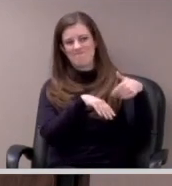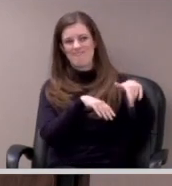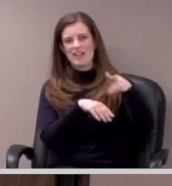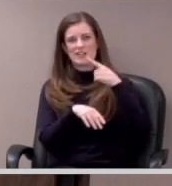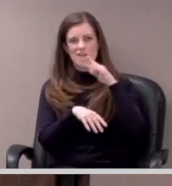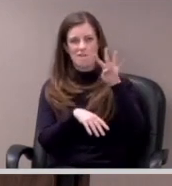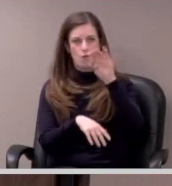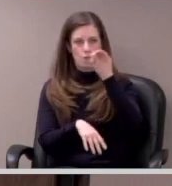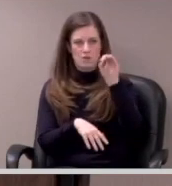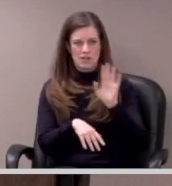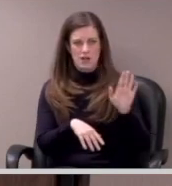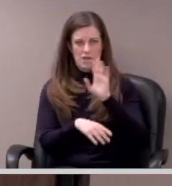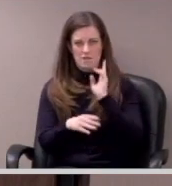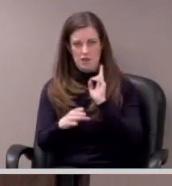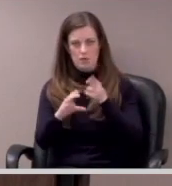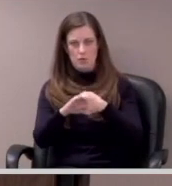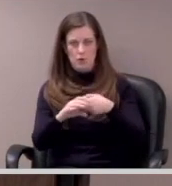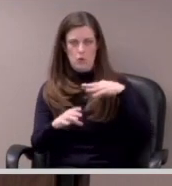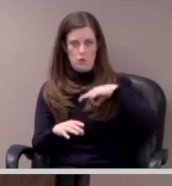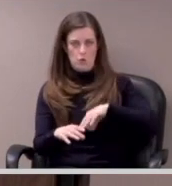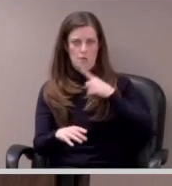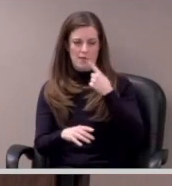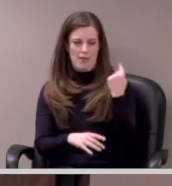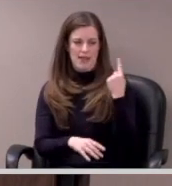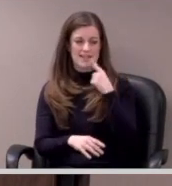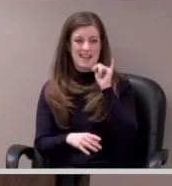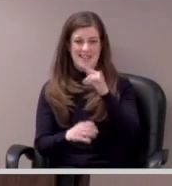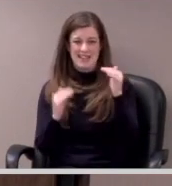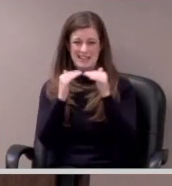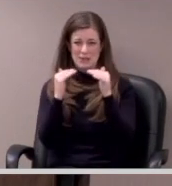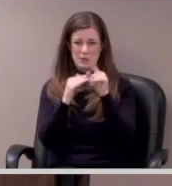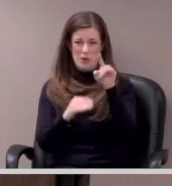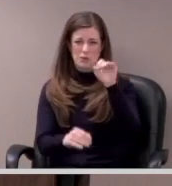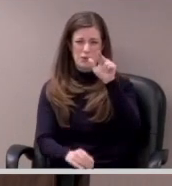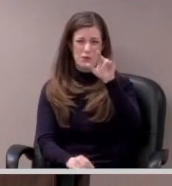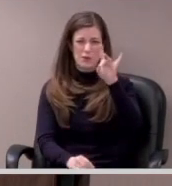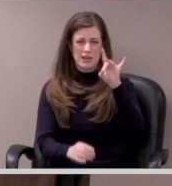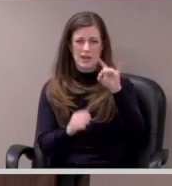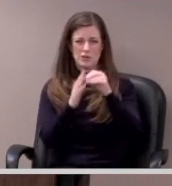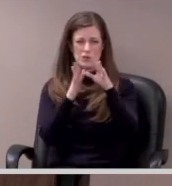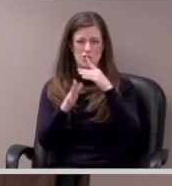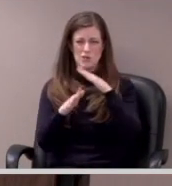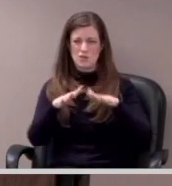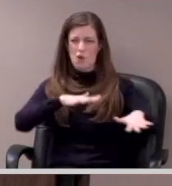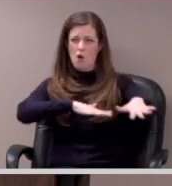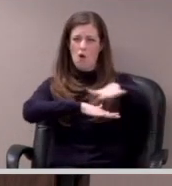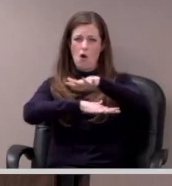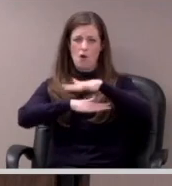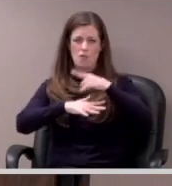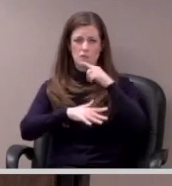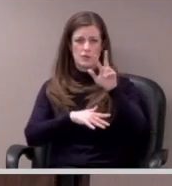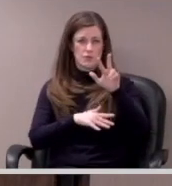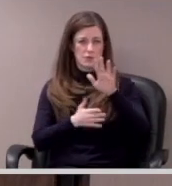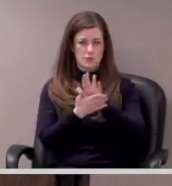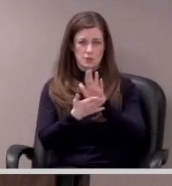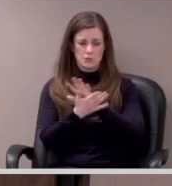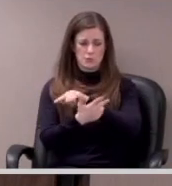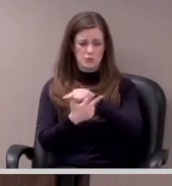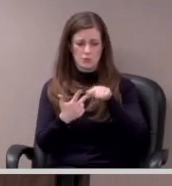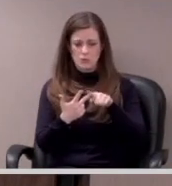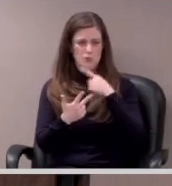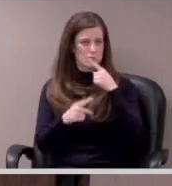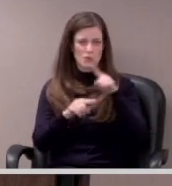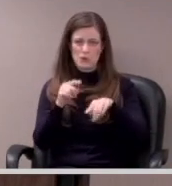year. That 4% equates to 138 students across those 3 schools who do not get to